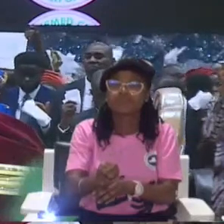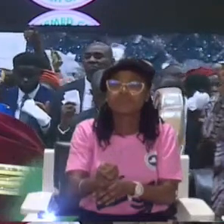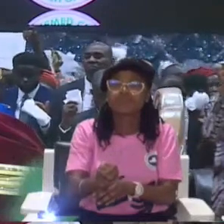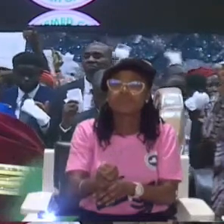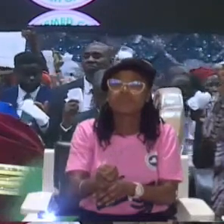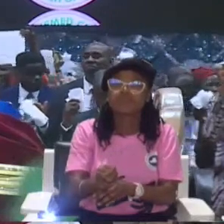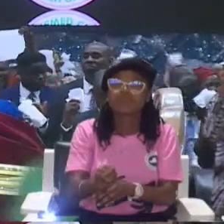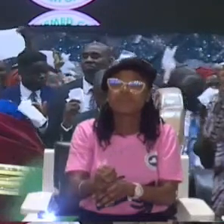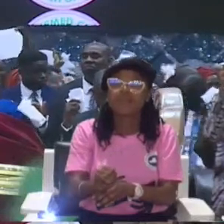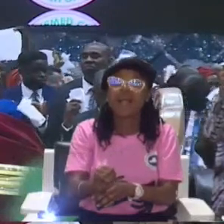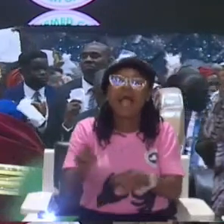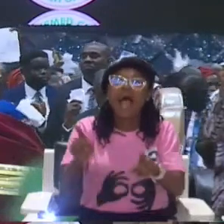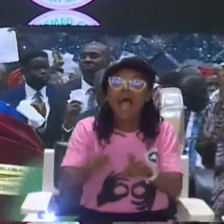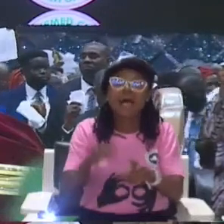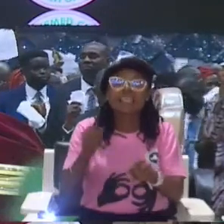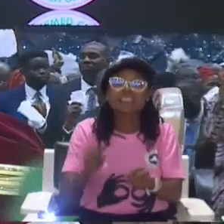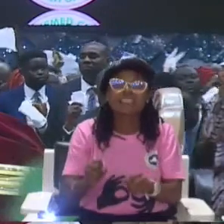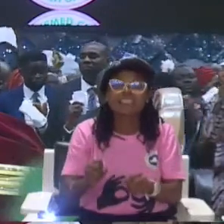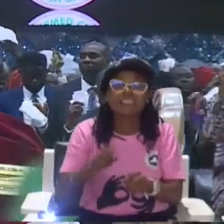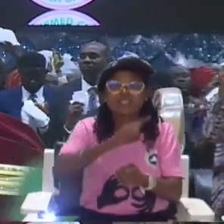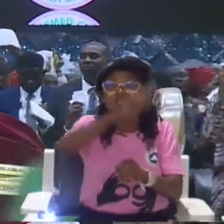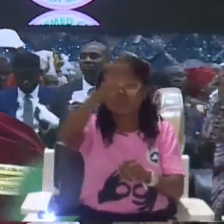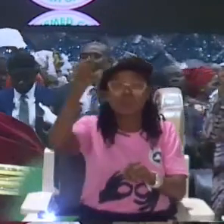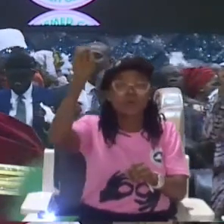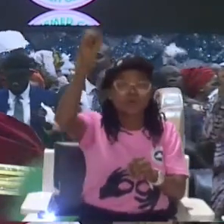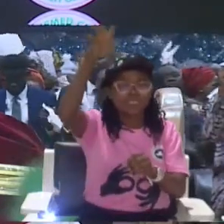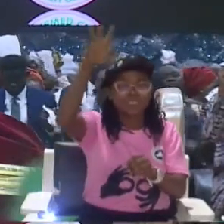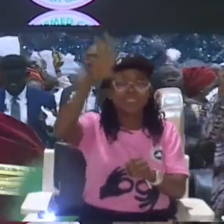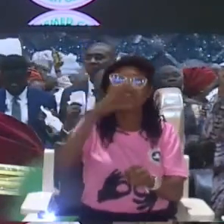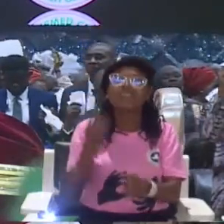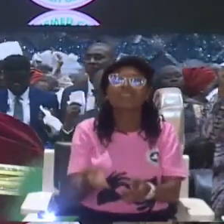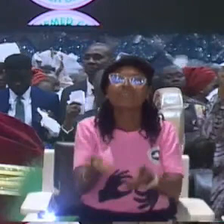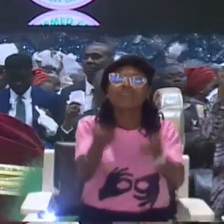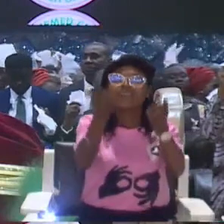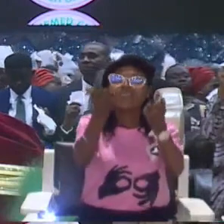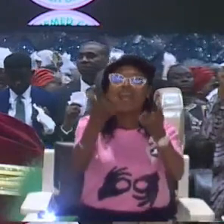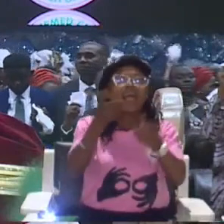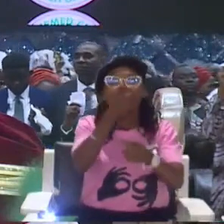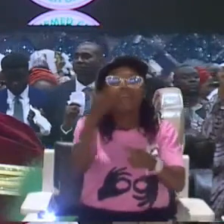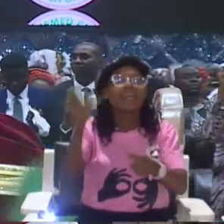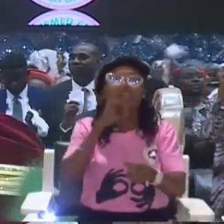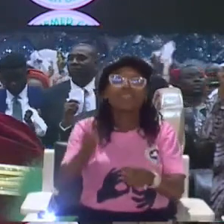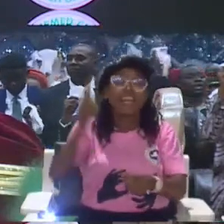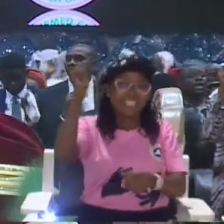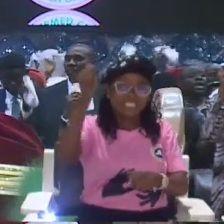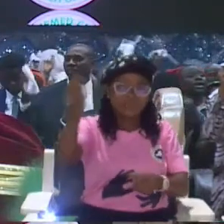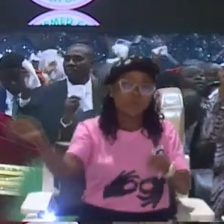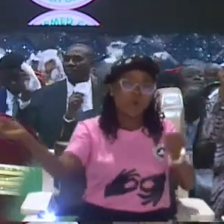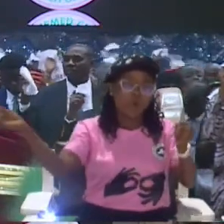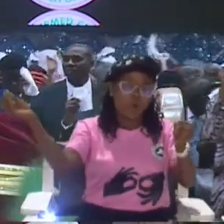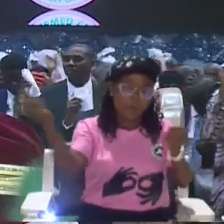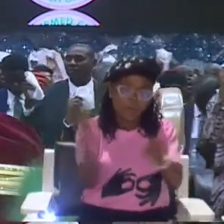the sun is rising, let their testimonies multiply.